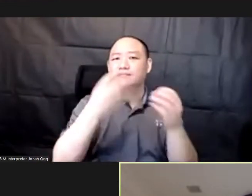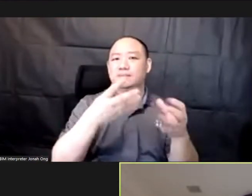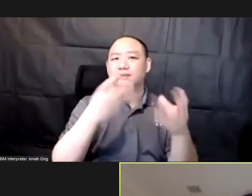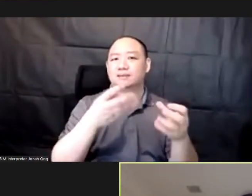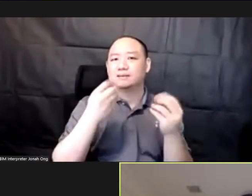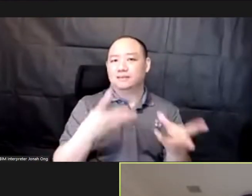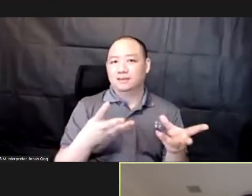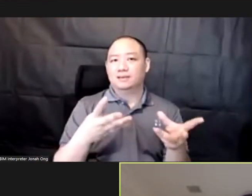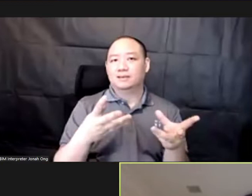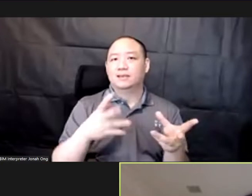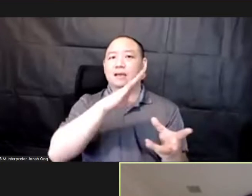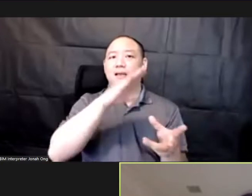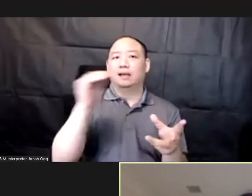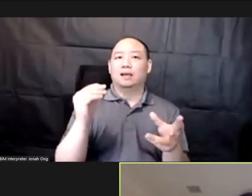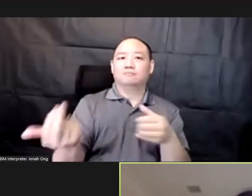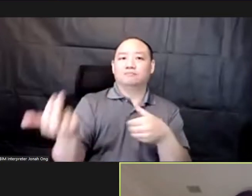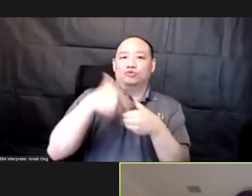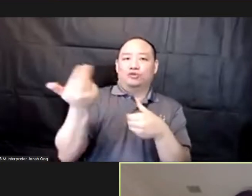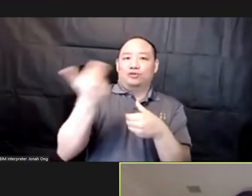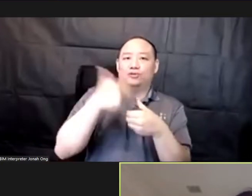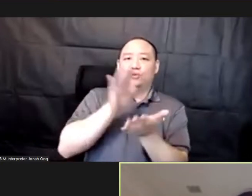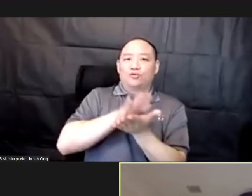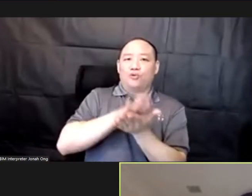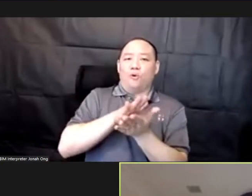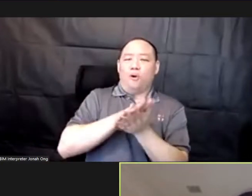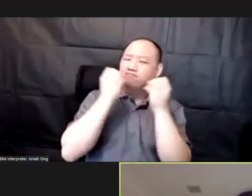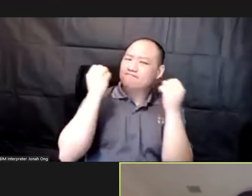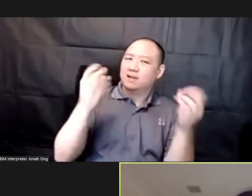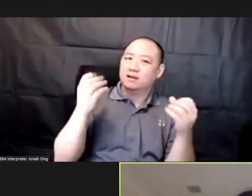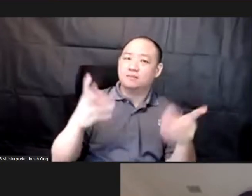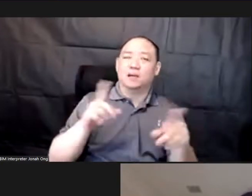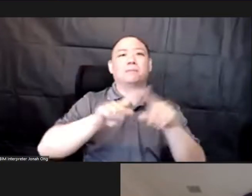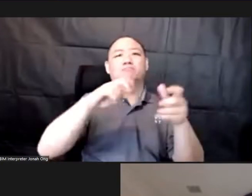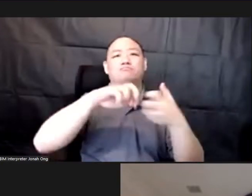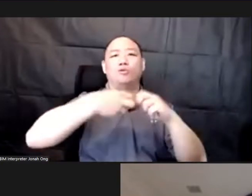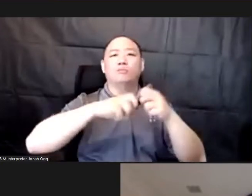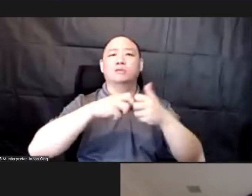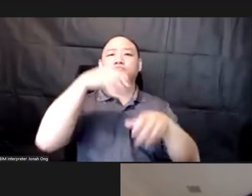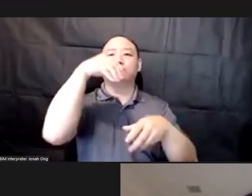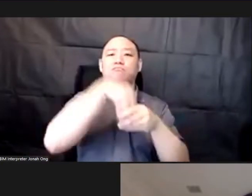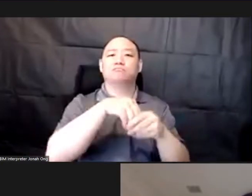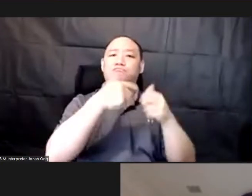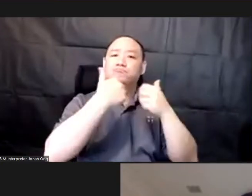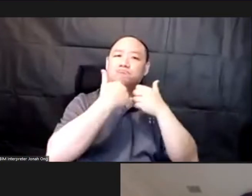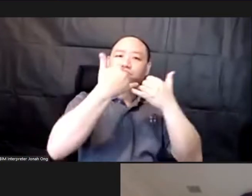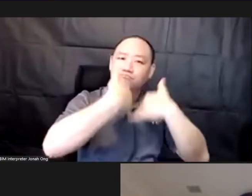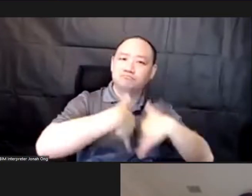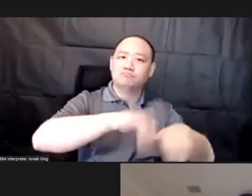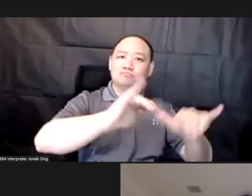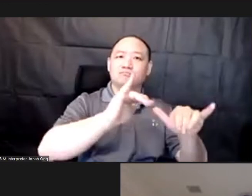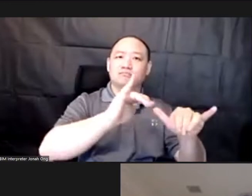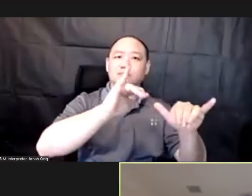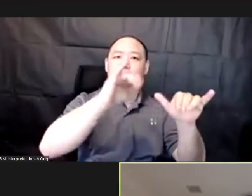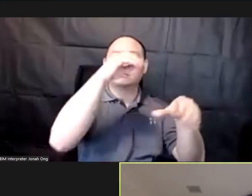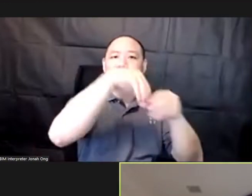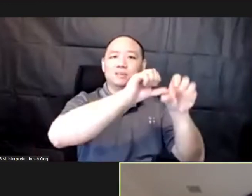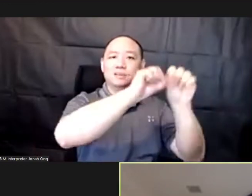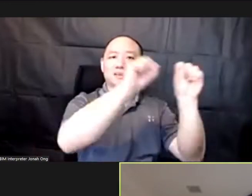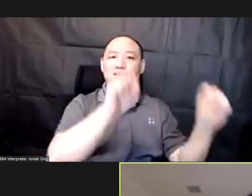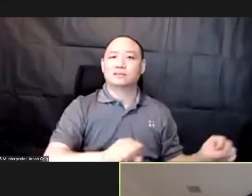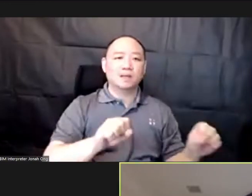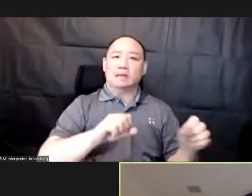high. However, there are still problems within the system as well. And as what Cheryl has mentioned, change is not